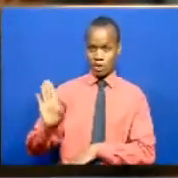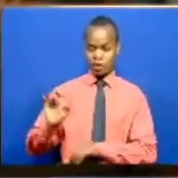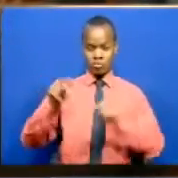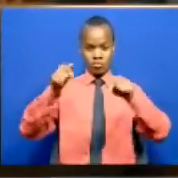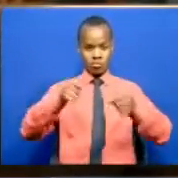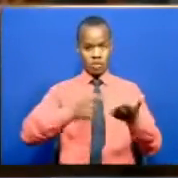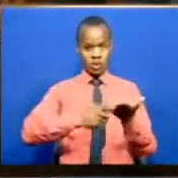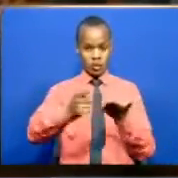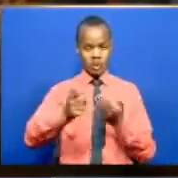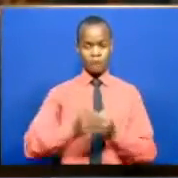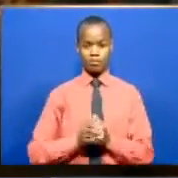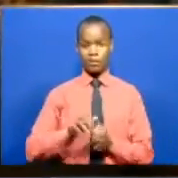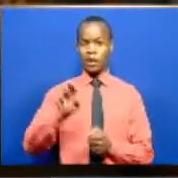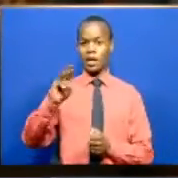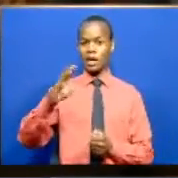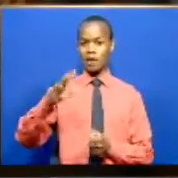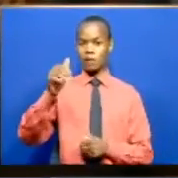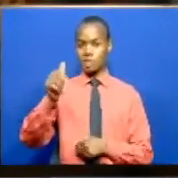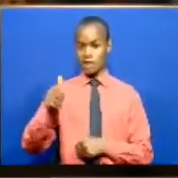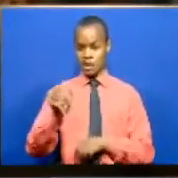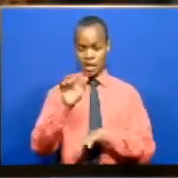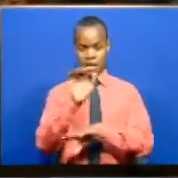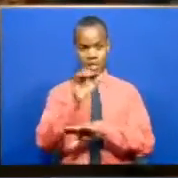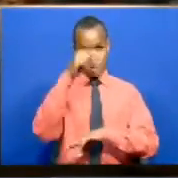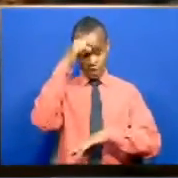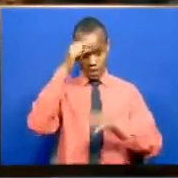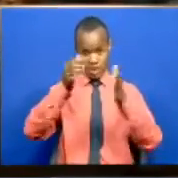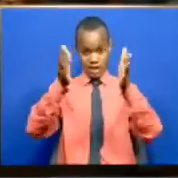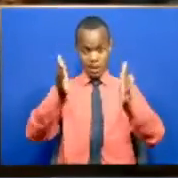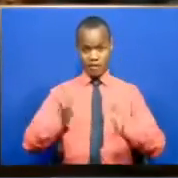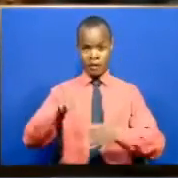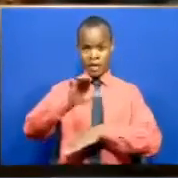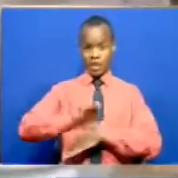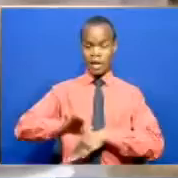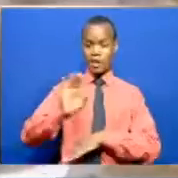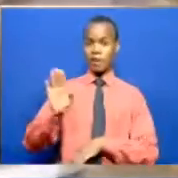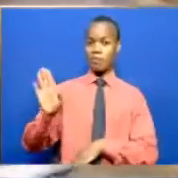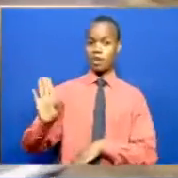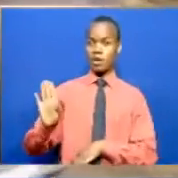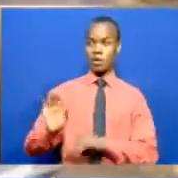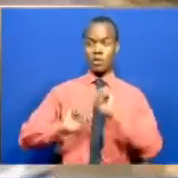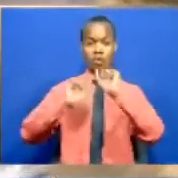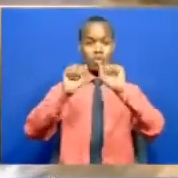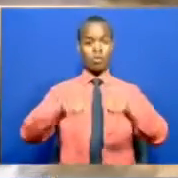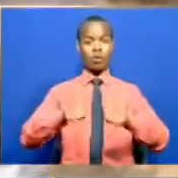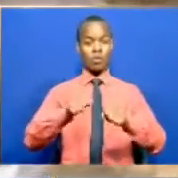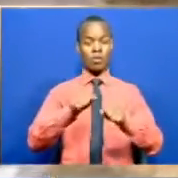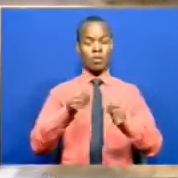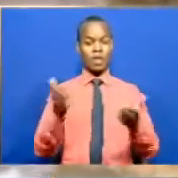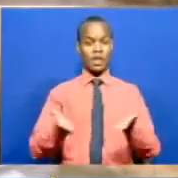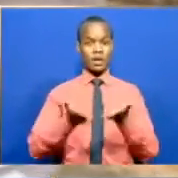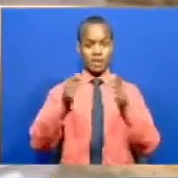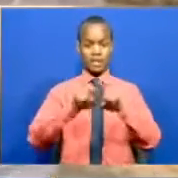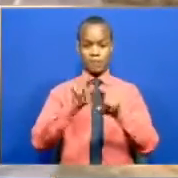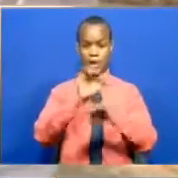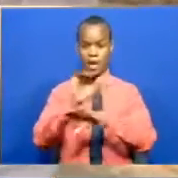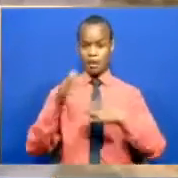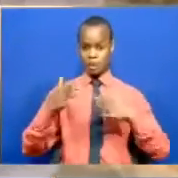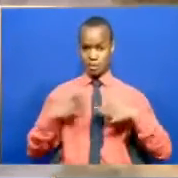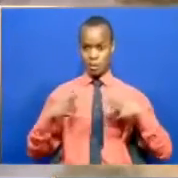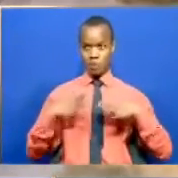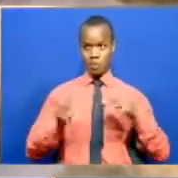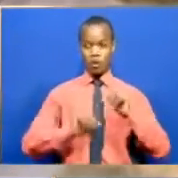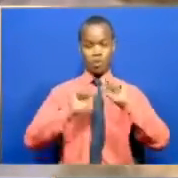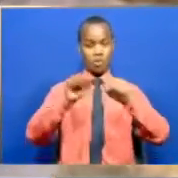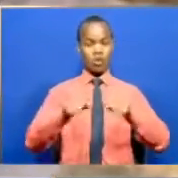week. The MCAs especially called on Governor Stanley Kiptee's administration to improve surveillance while urging the locals to